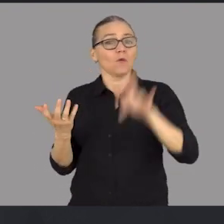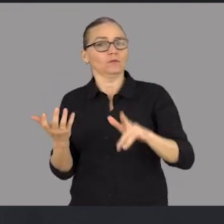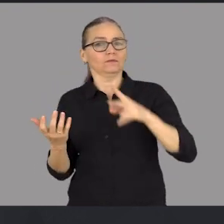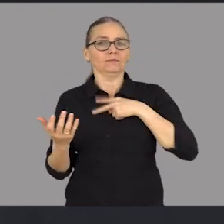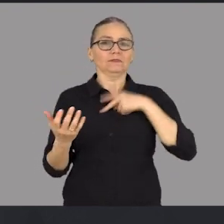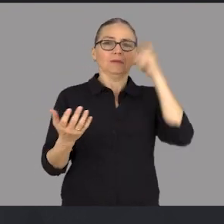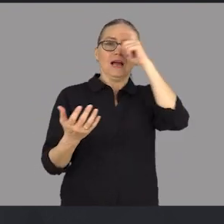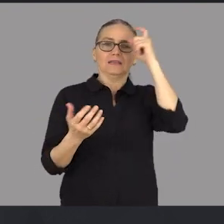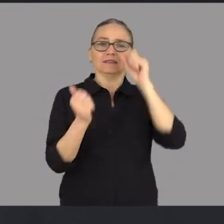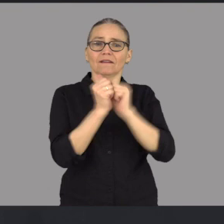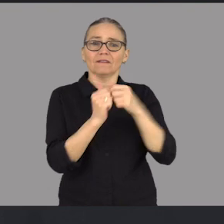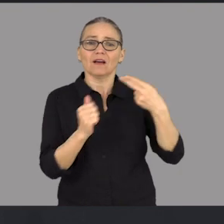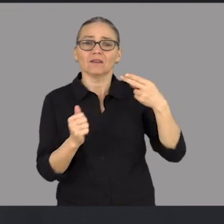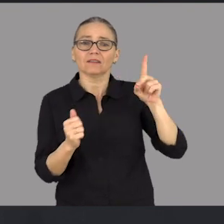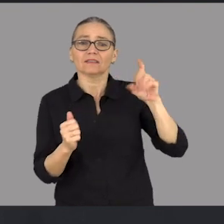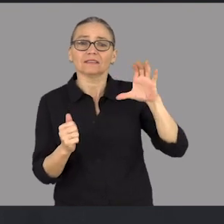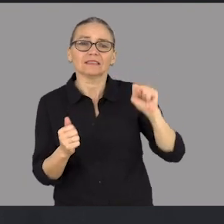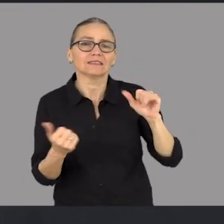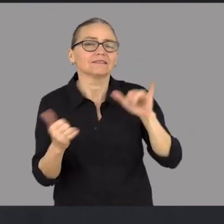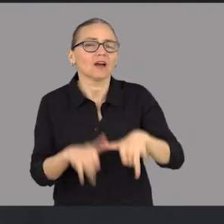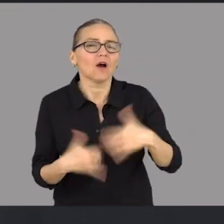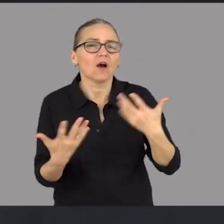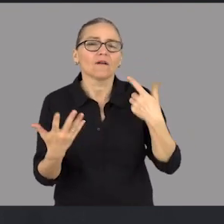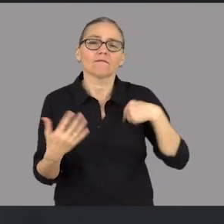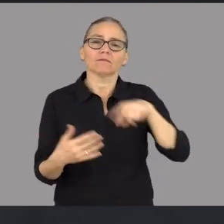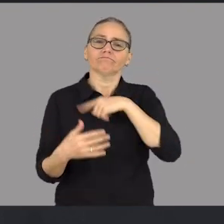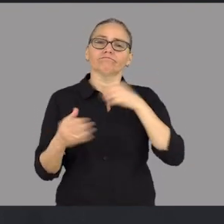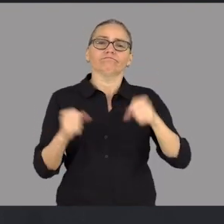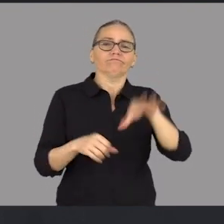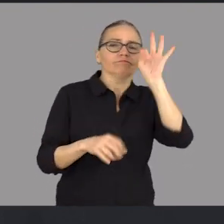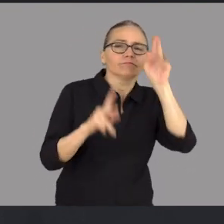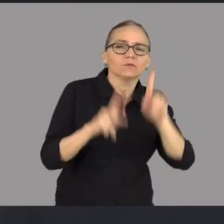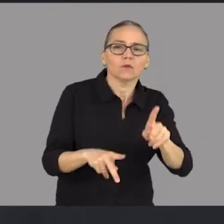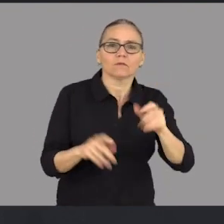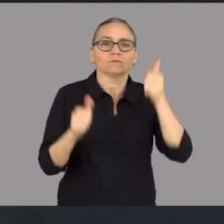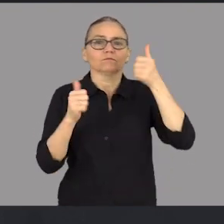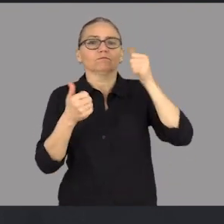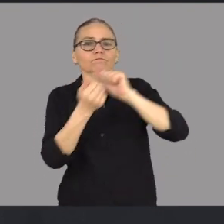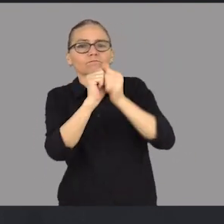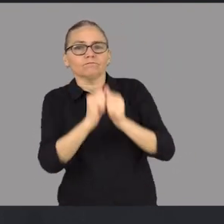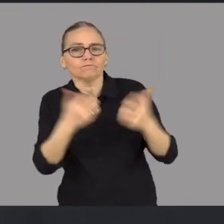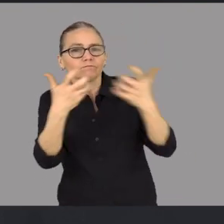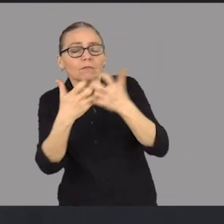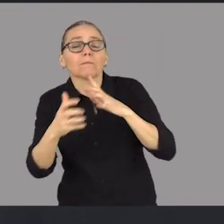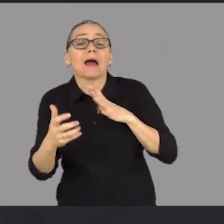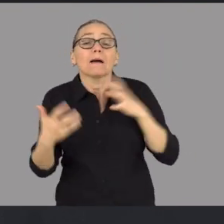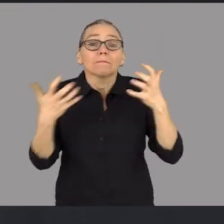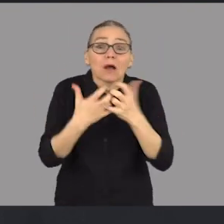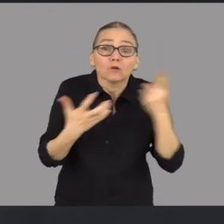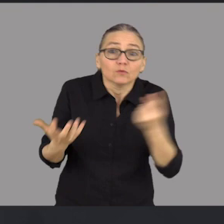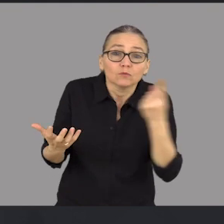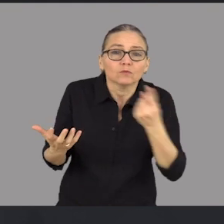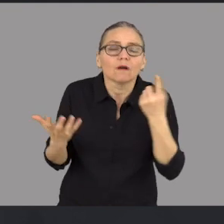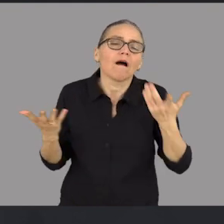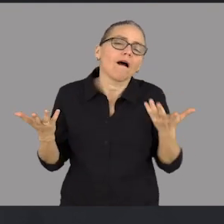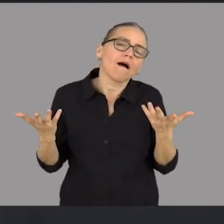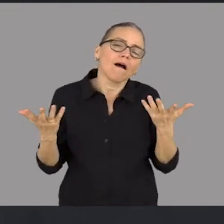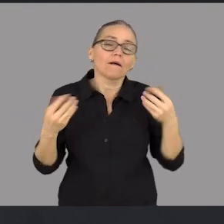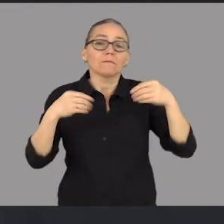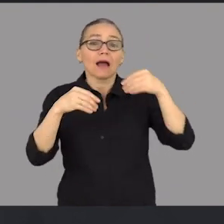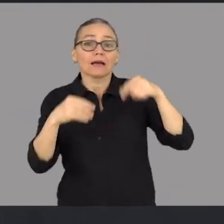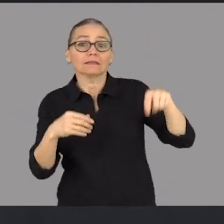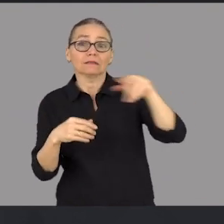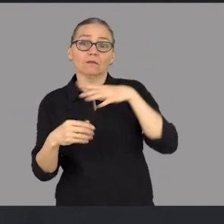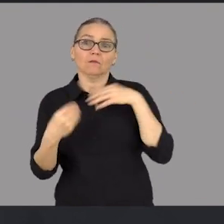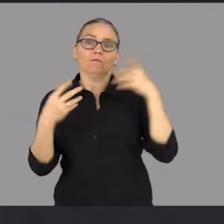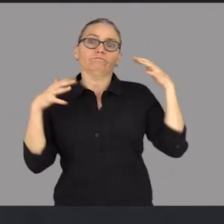HDCS, we really work hard to try and find the right fit. We've definitely had some people, again, in a grocery store, we've got a lot of people